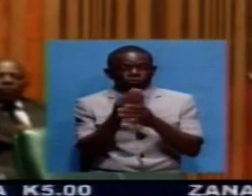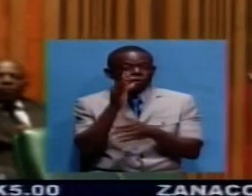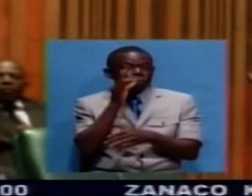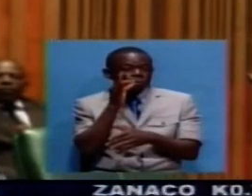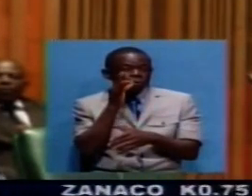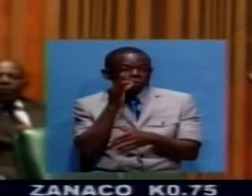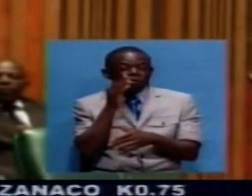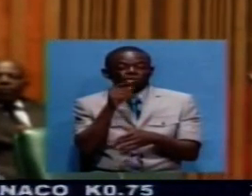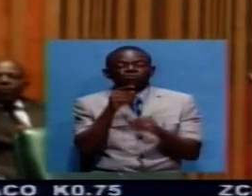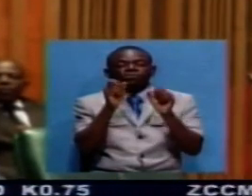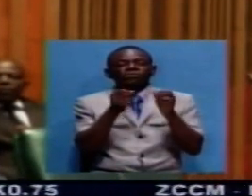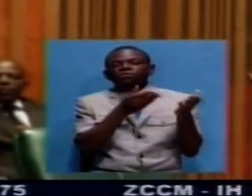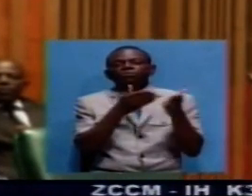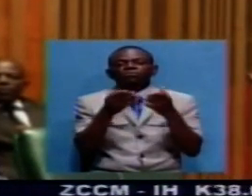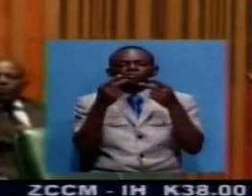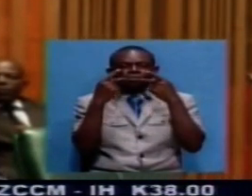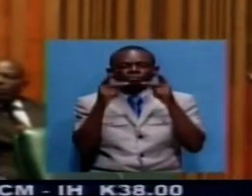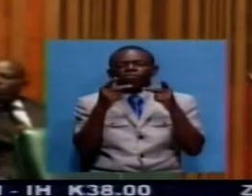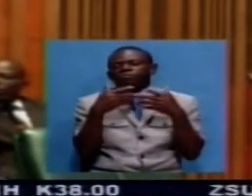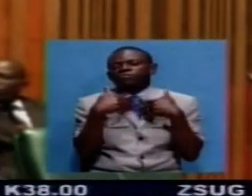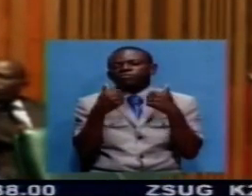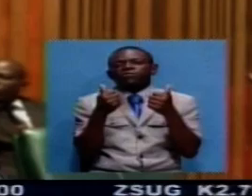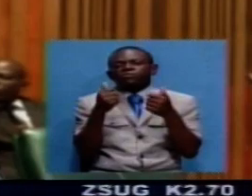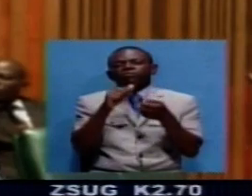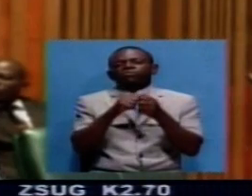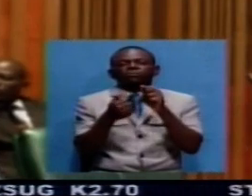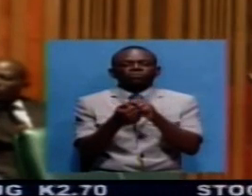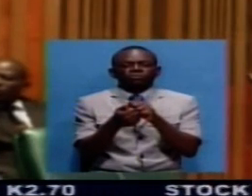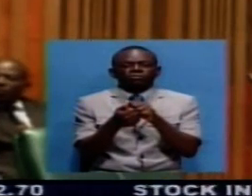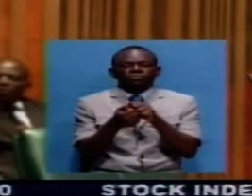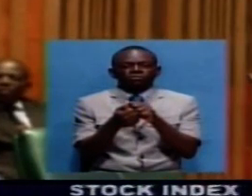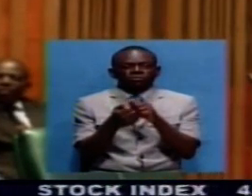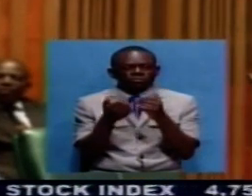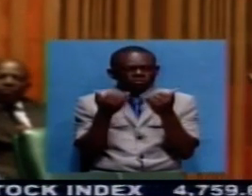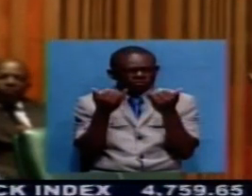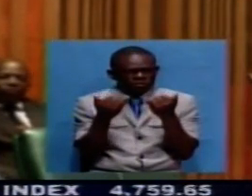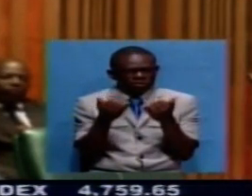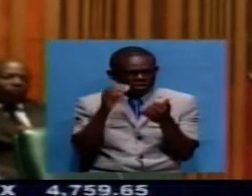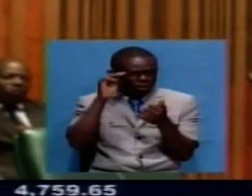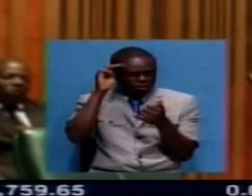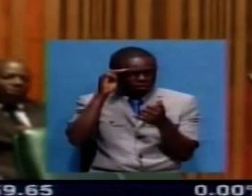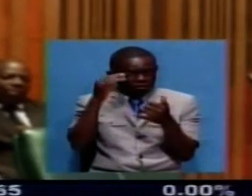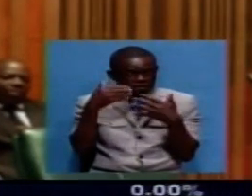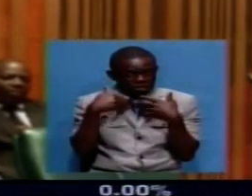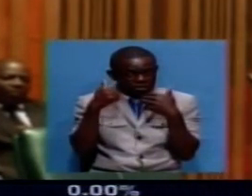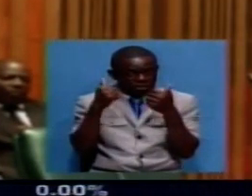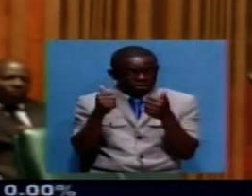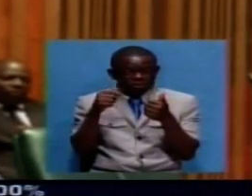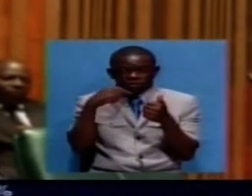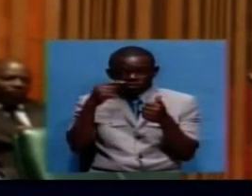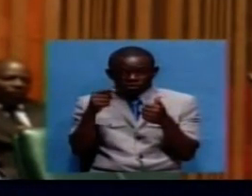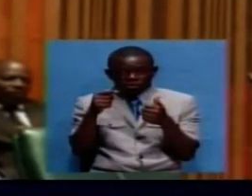which creates a public health concern. At the current moment, it is the studied view of the Minister of Health that the licensing